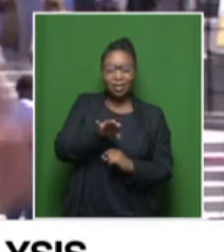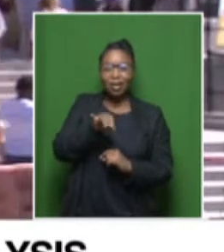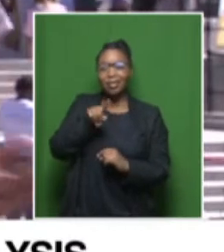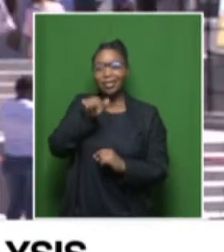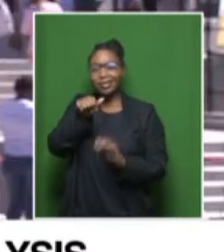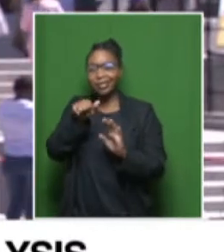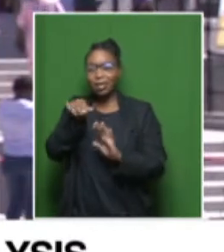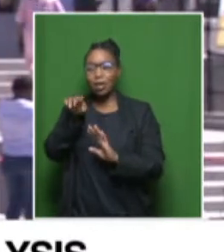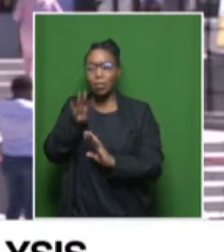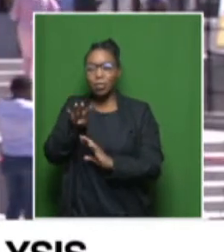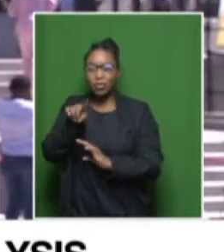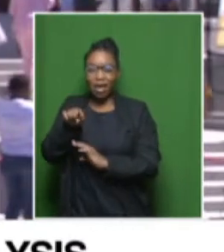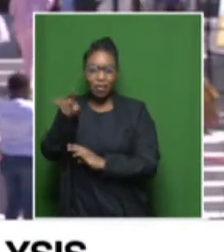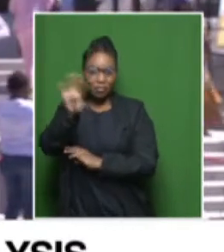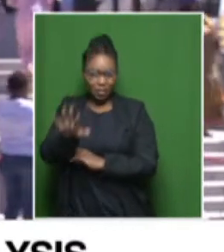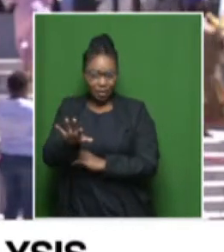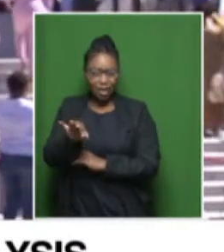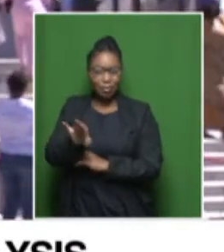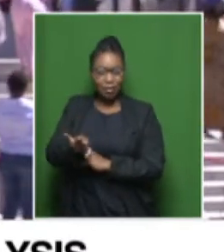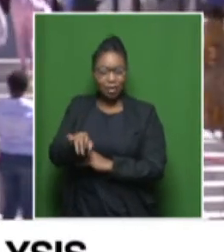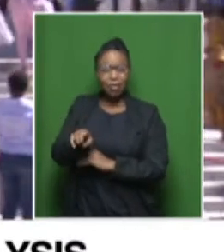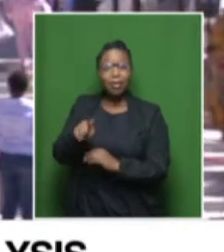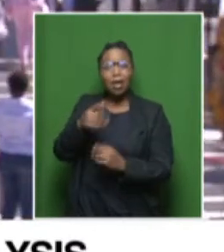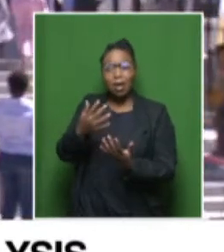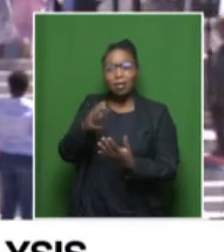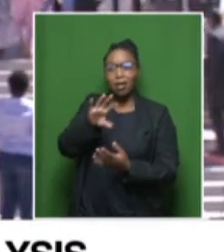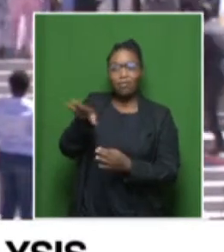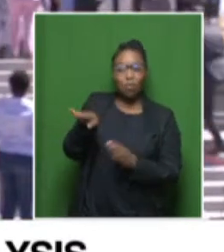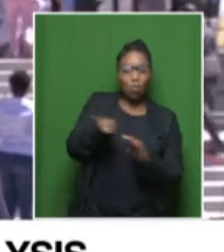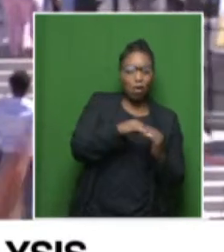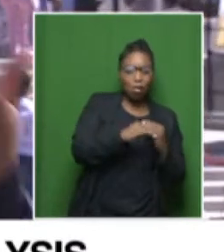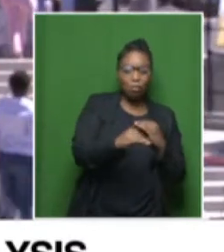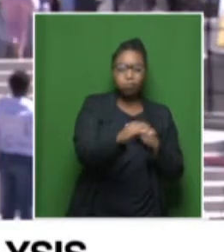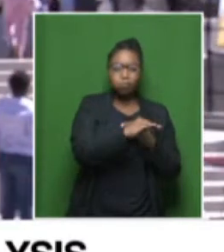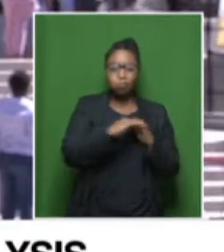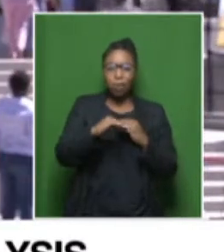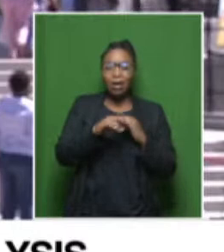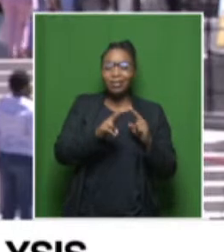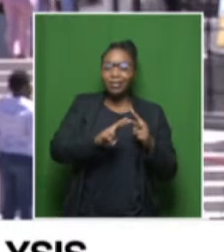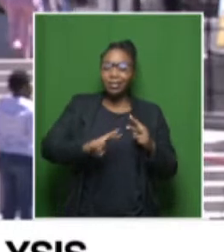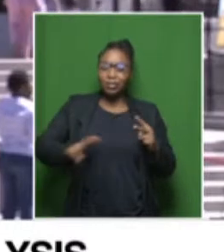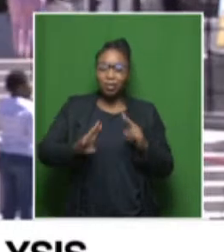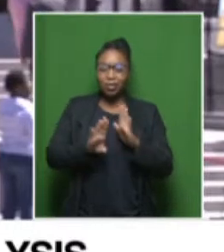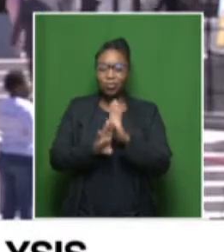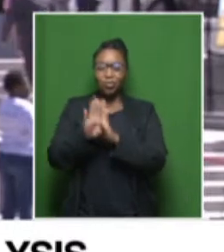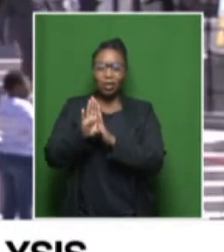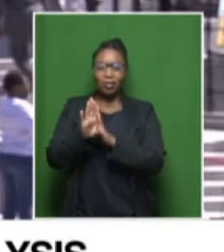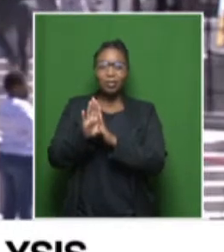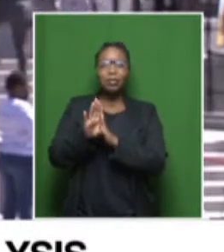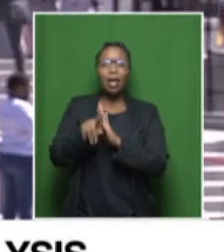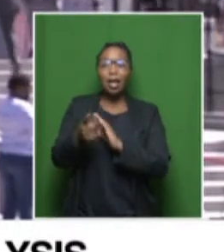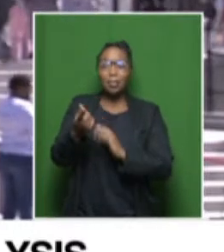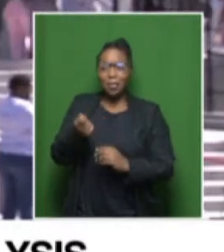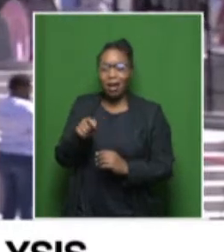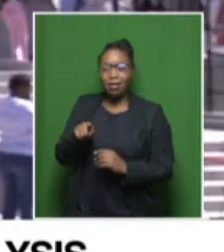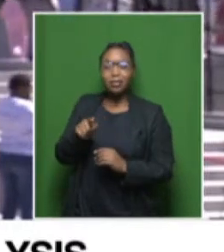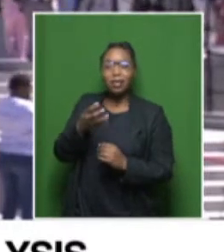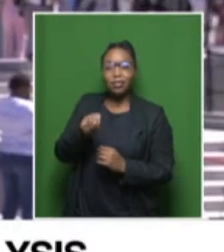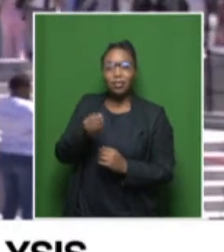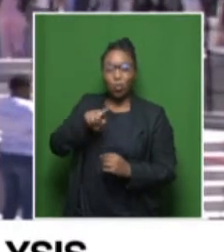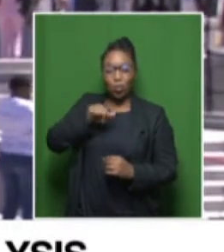So across all alcohol categories, there is a different increase in excise. For the beer industry and for SAB, we are encouraged